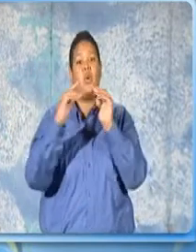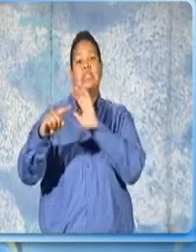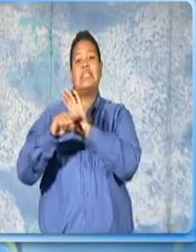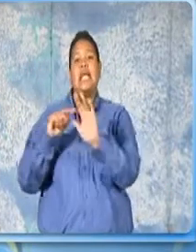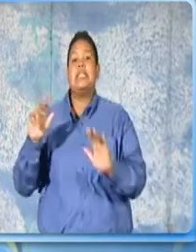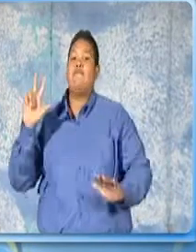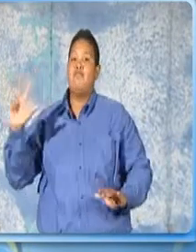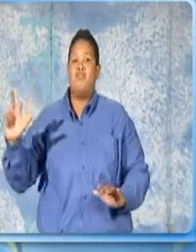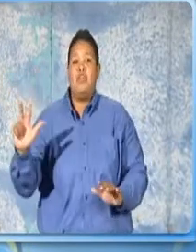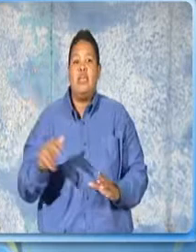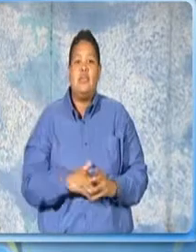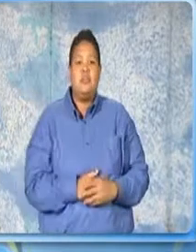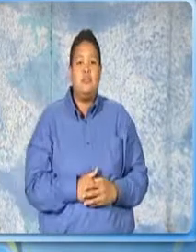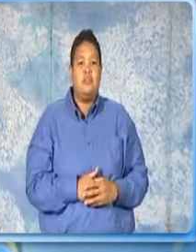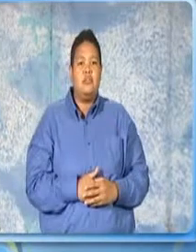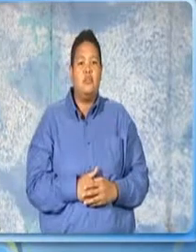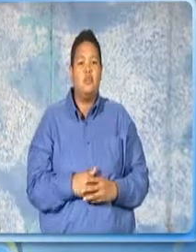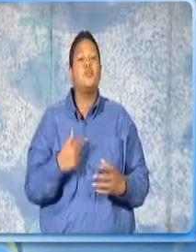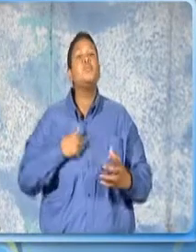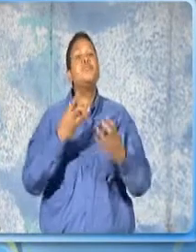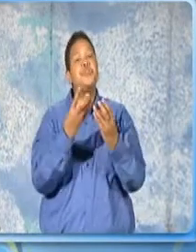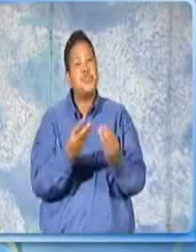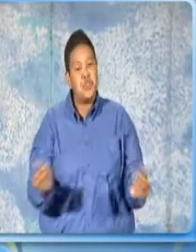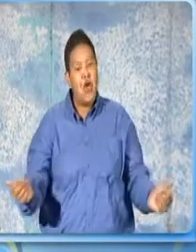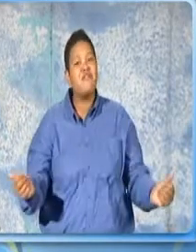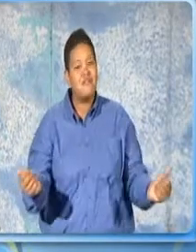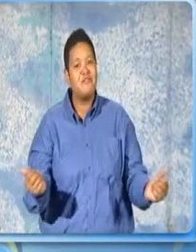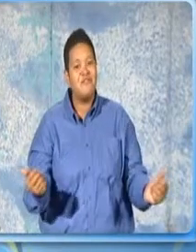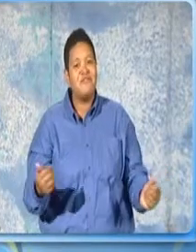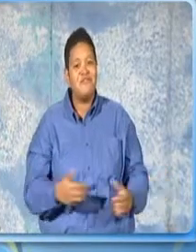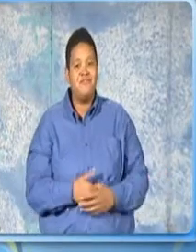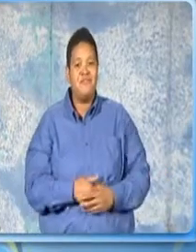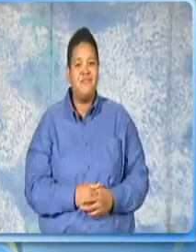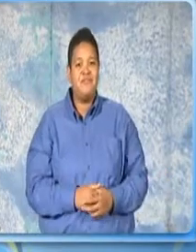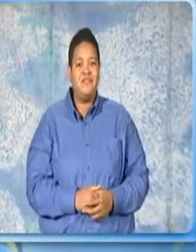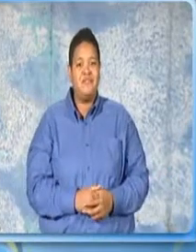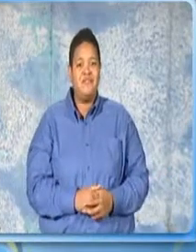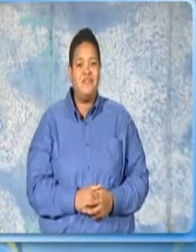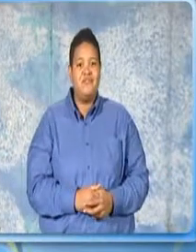3. We have now solved the equation.